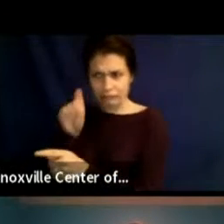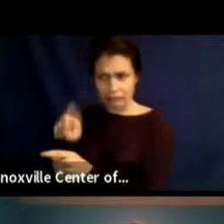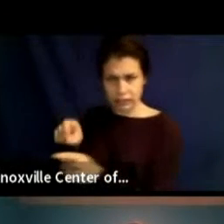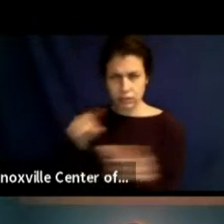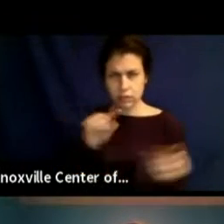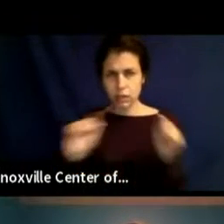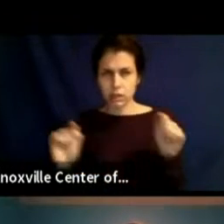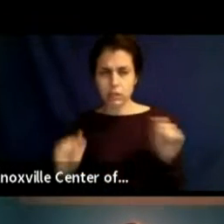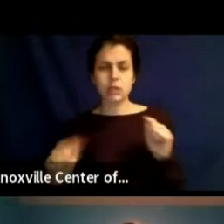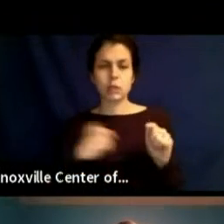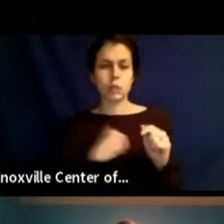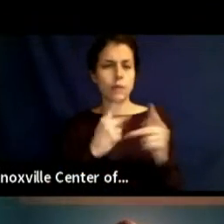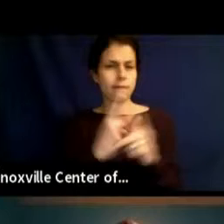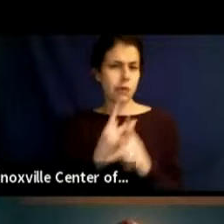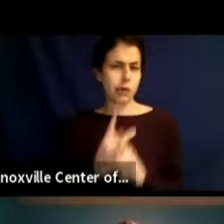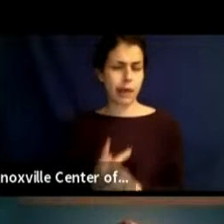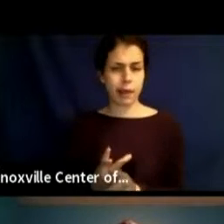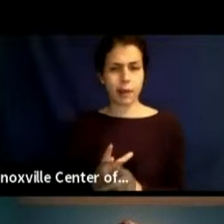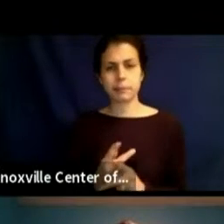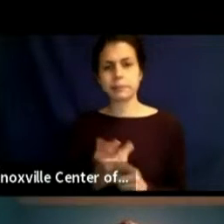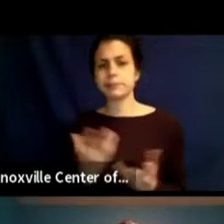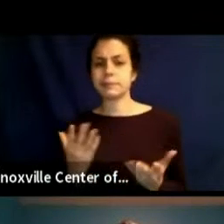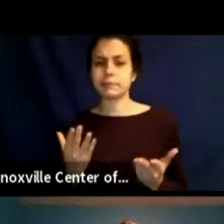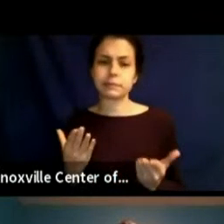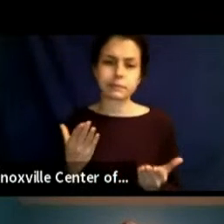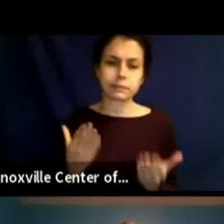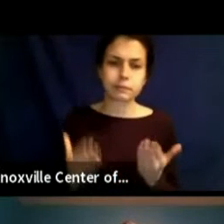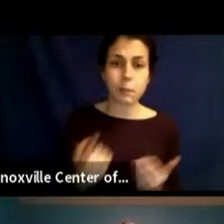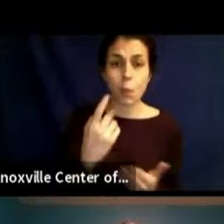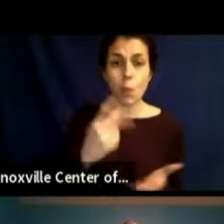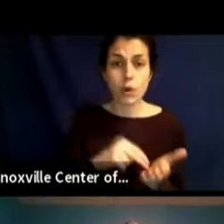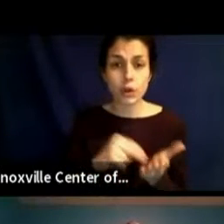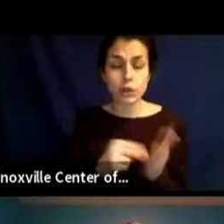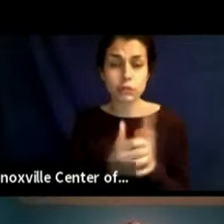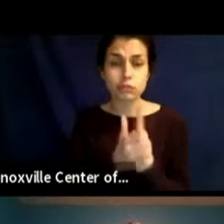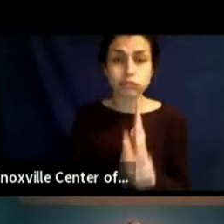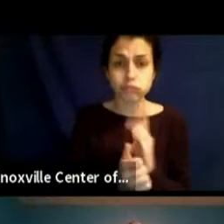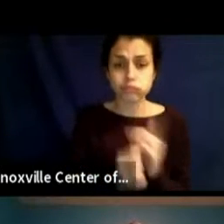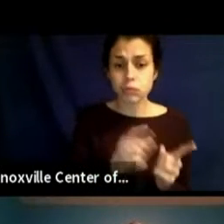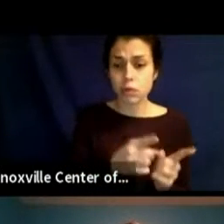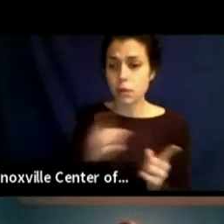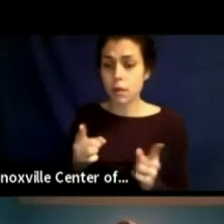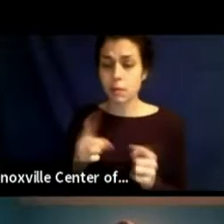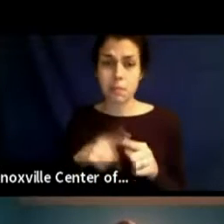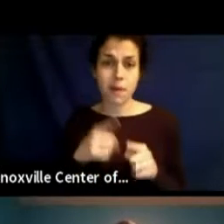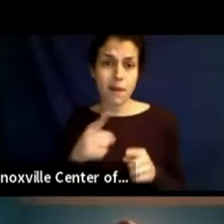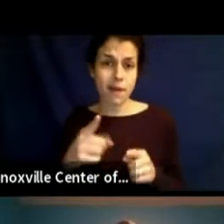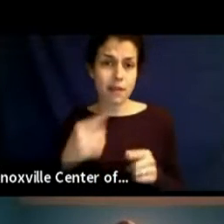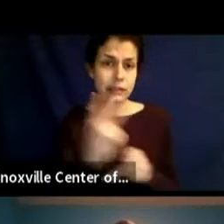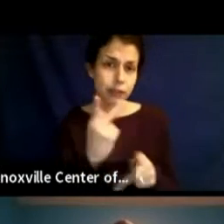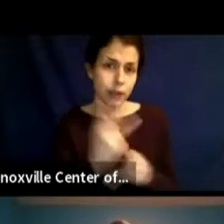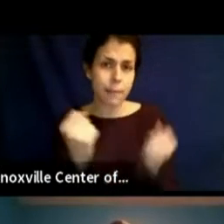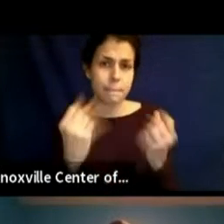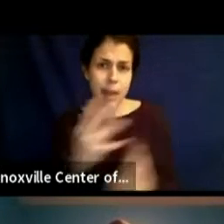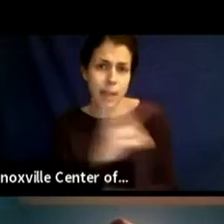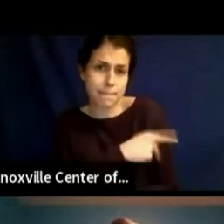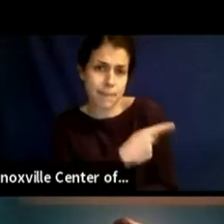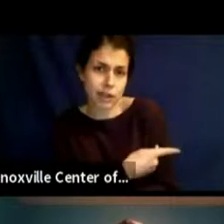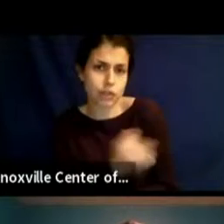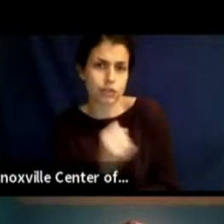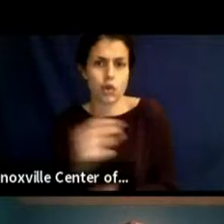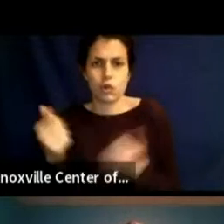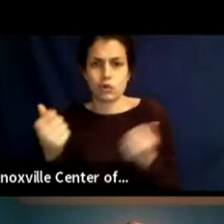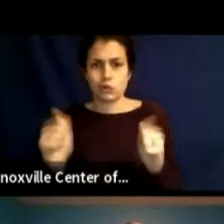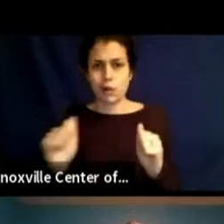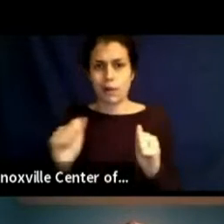being, the nurse that is caring for a certain number of patients. Maybe they're helping that nurse care for those patients